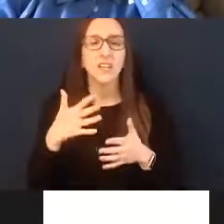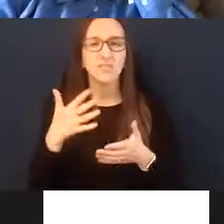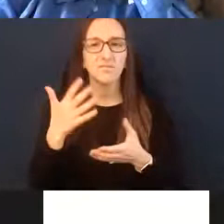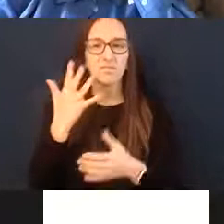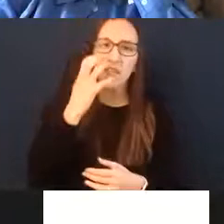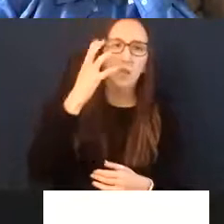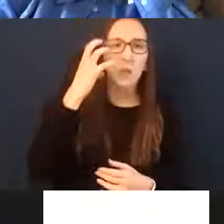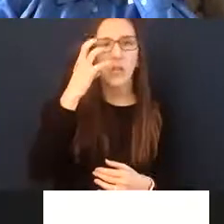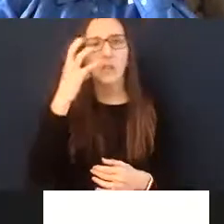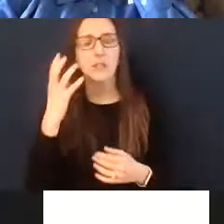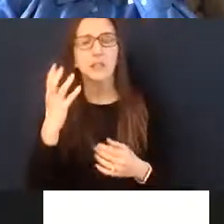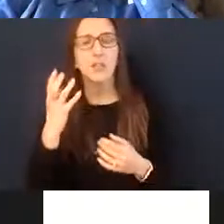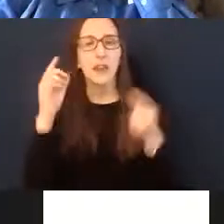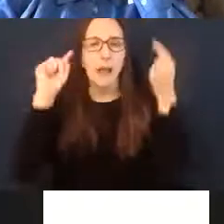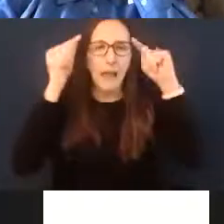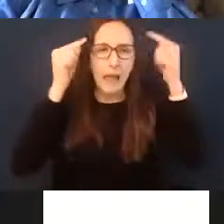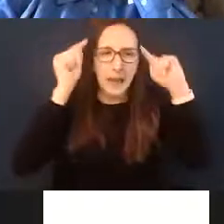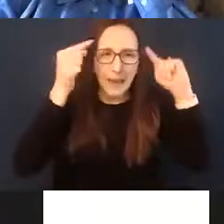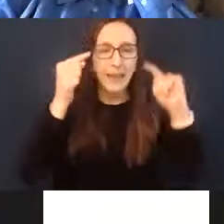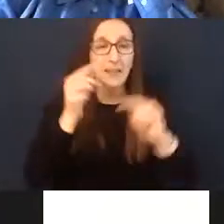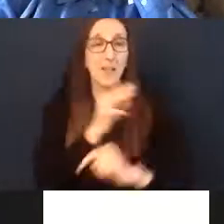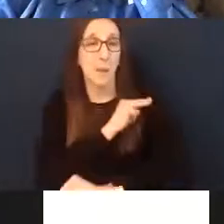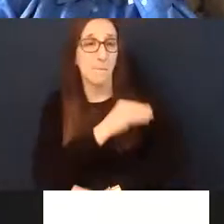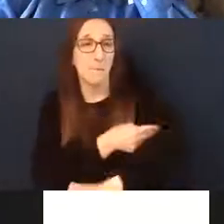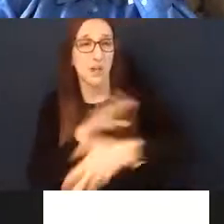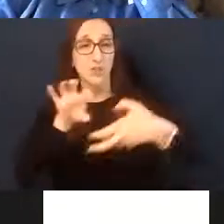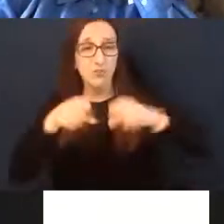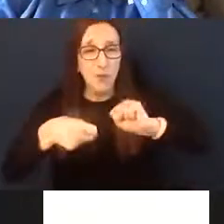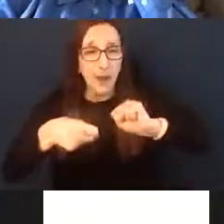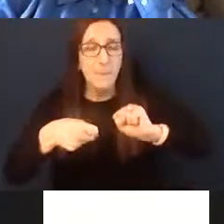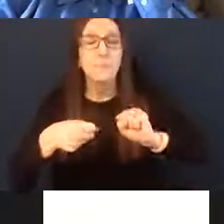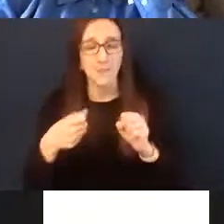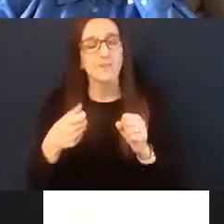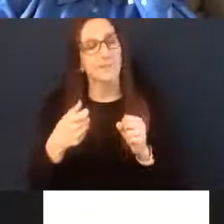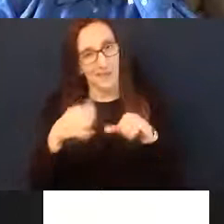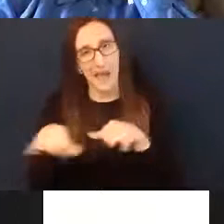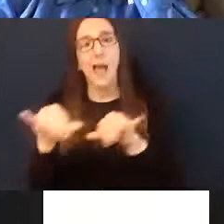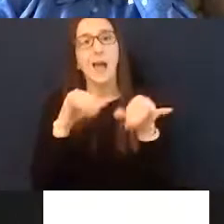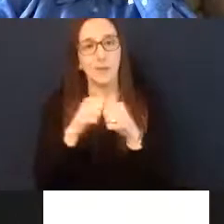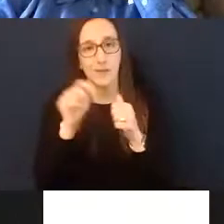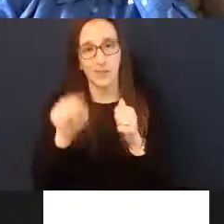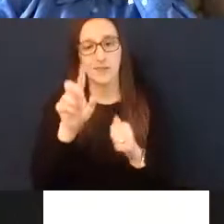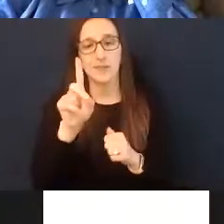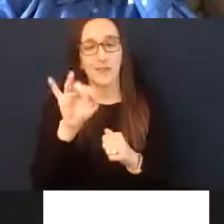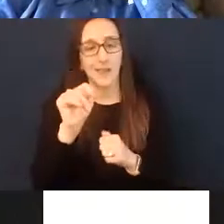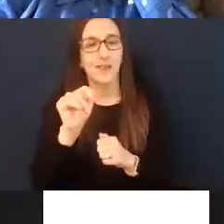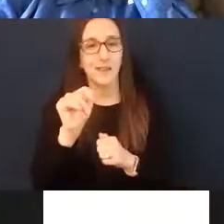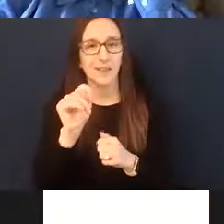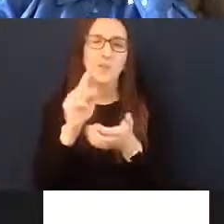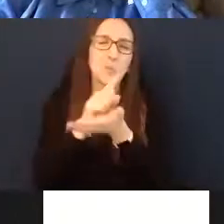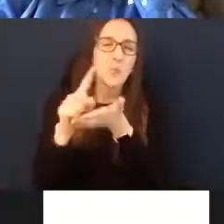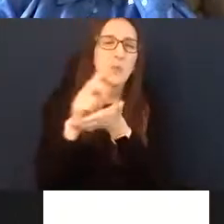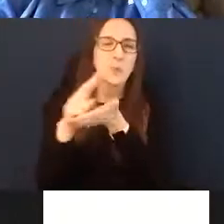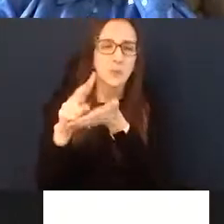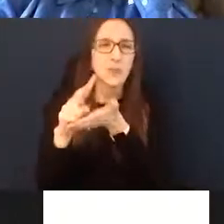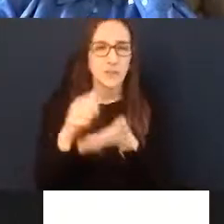and muscle cramps are really, really common for the first 2 weeks while starting on a keto diet as well. So